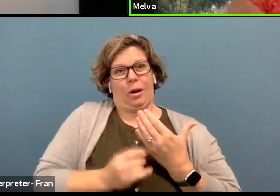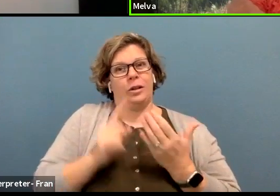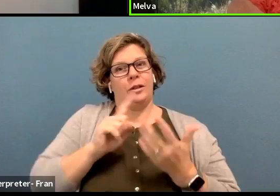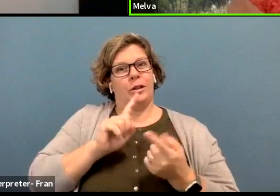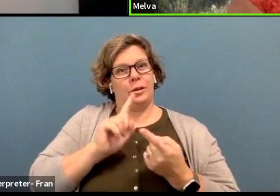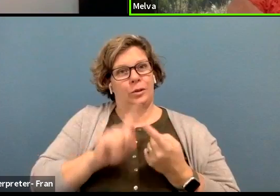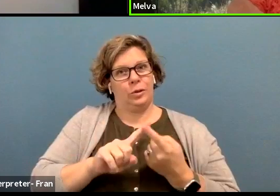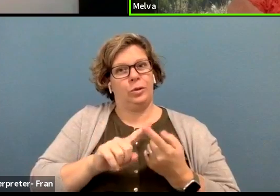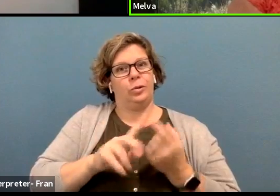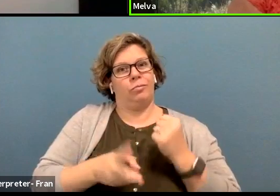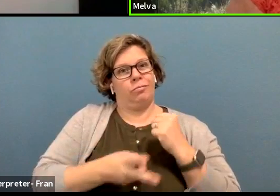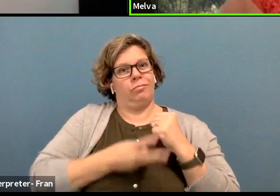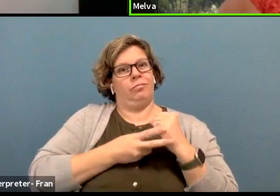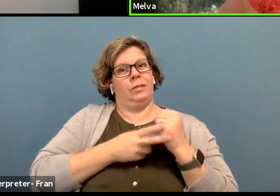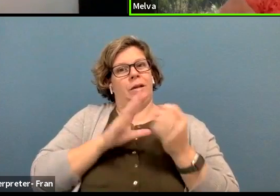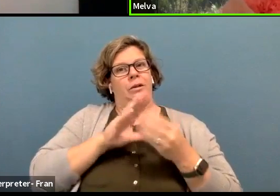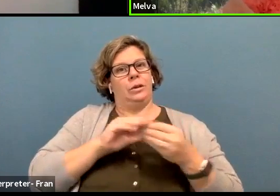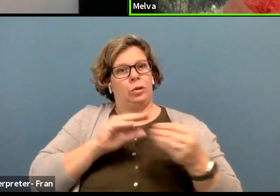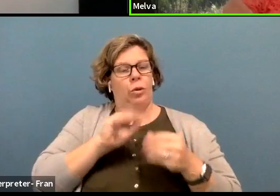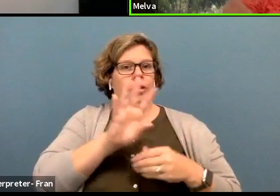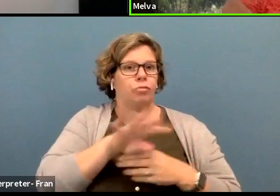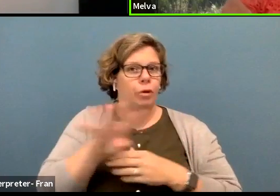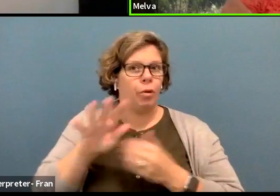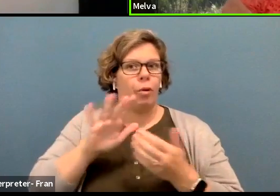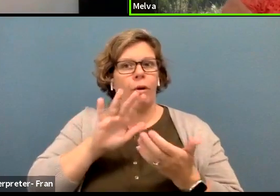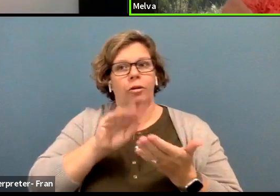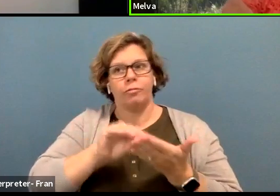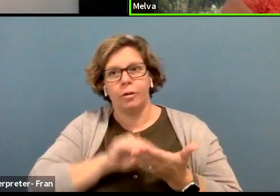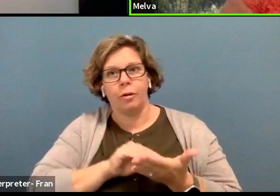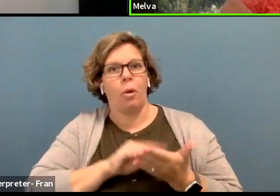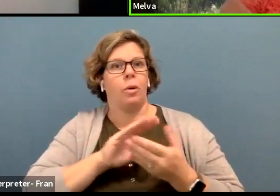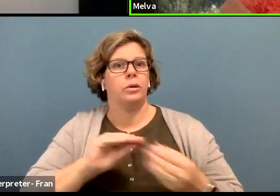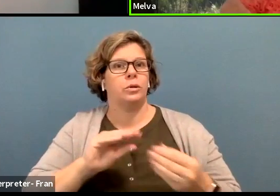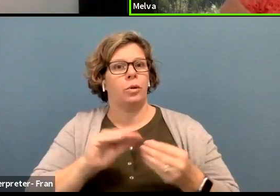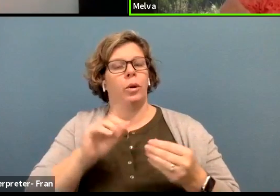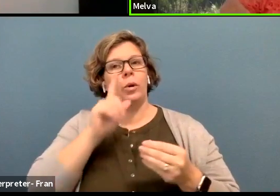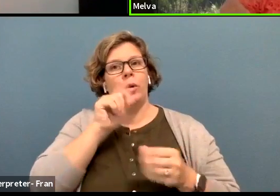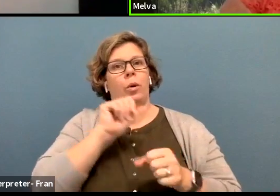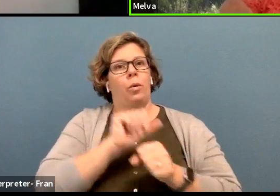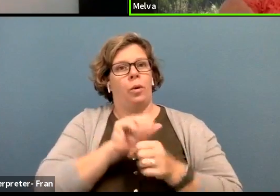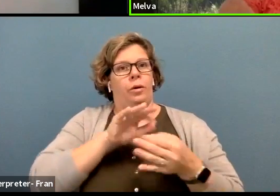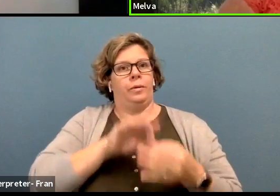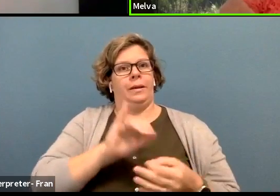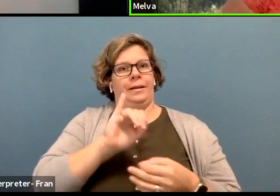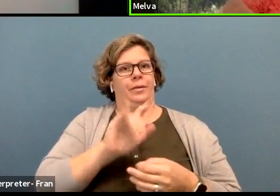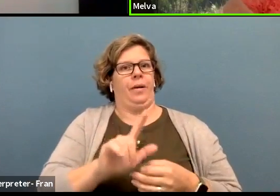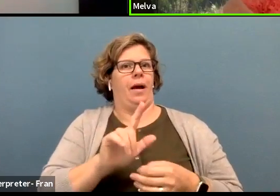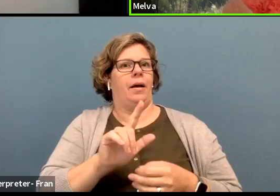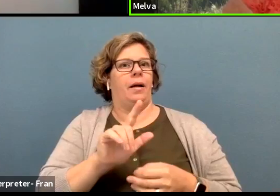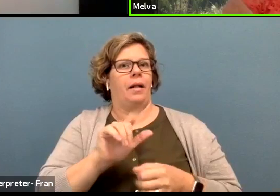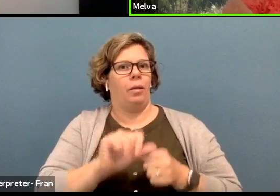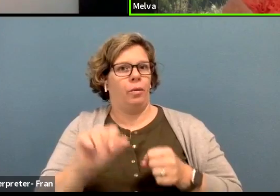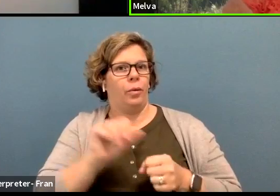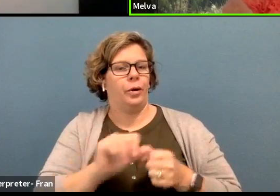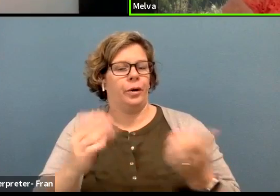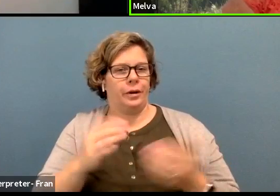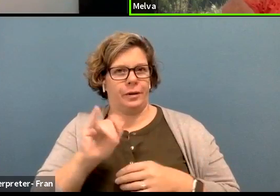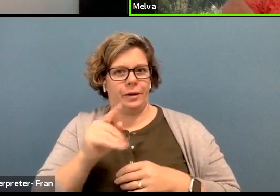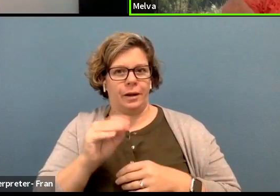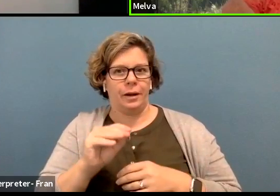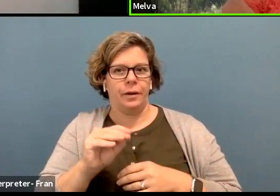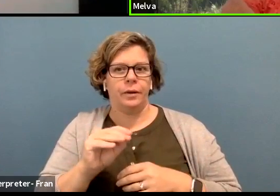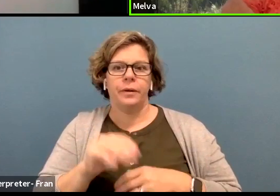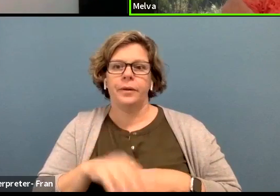record stories for people who have worked in the independent living movement in Idaho. And that goes beyond people who've worked